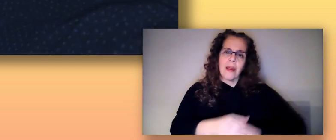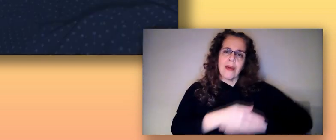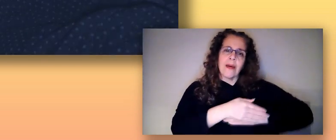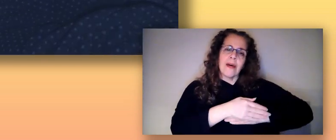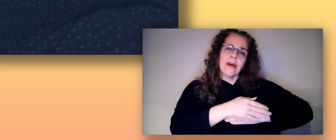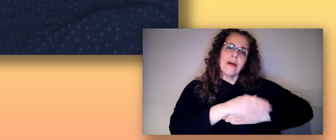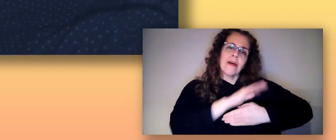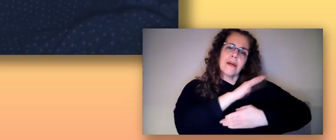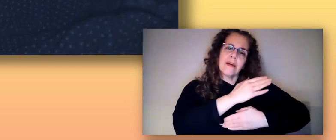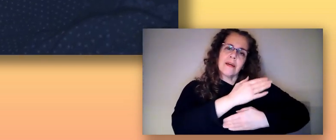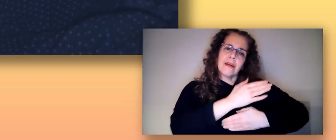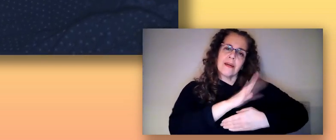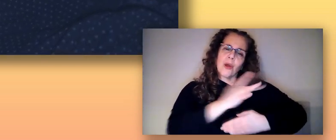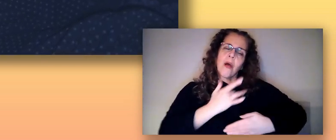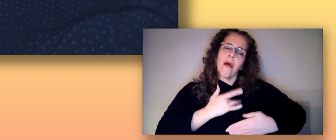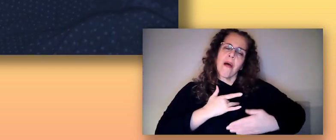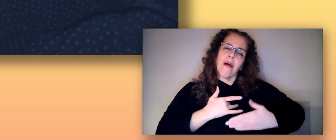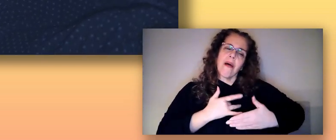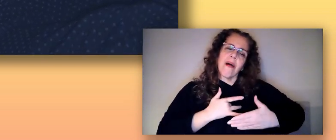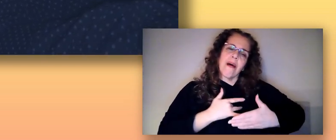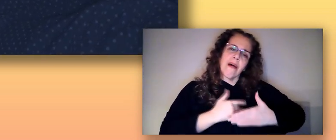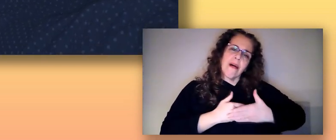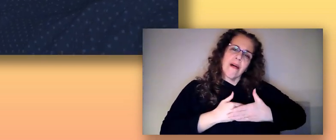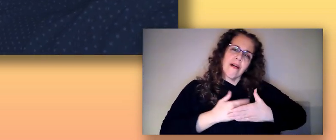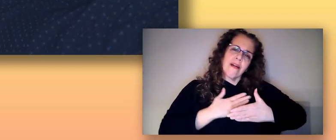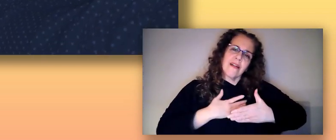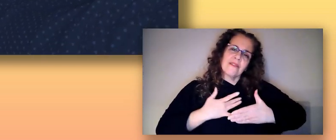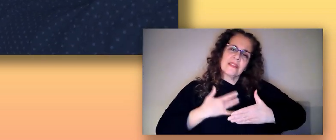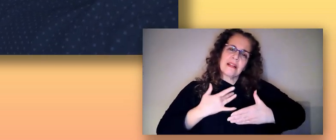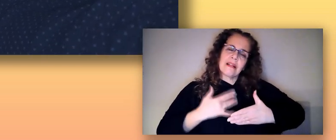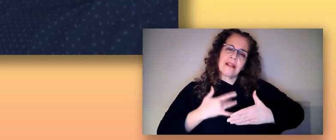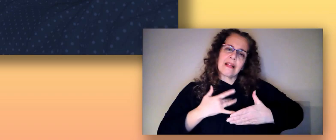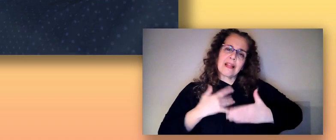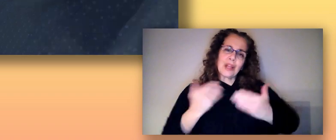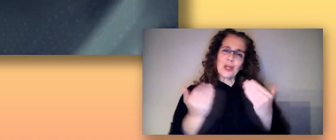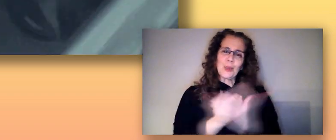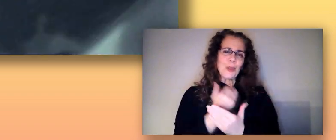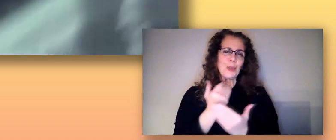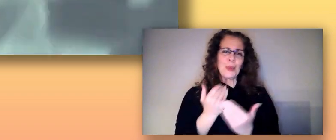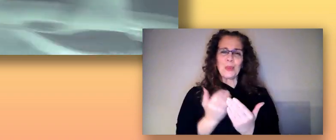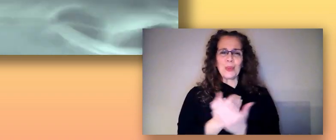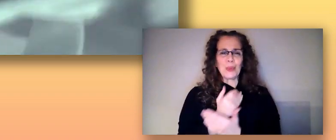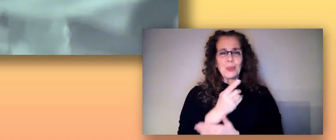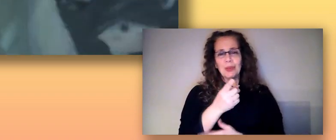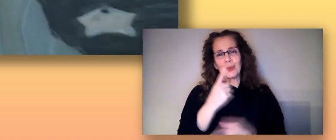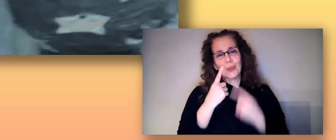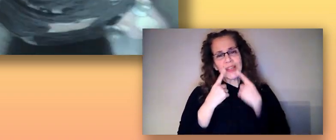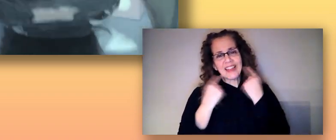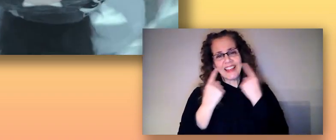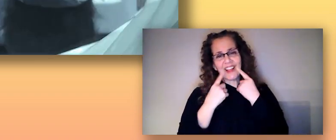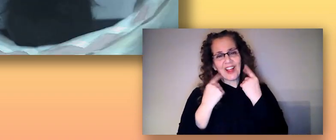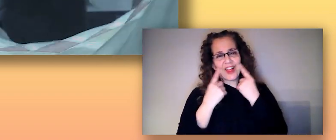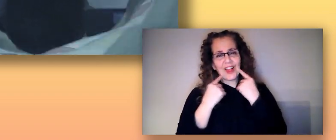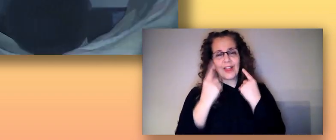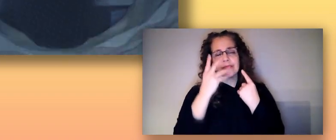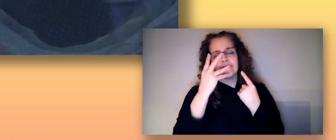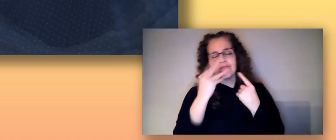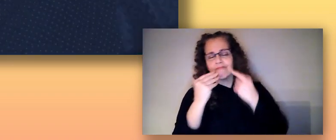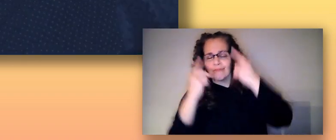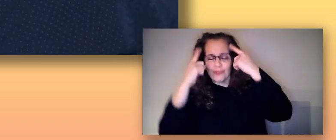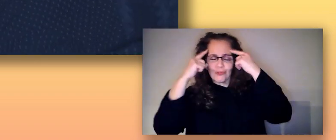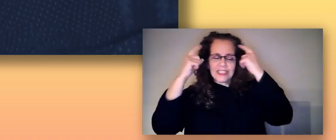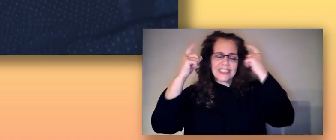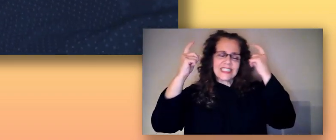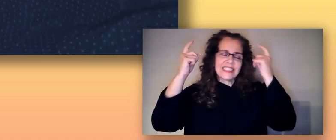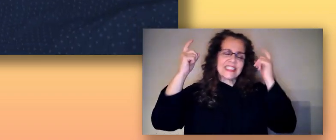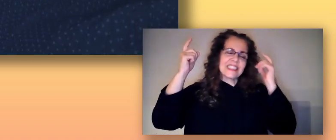heartbeat, creating time anew. And as you giggled into dreams,